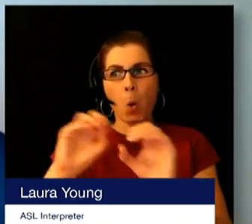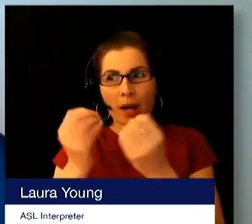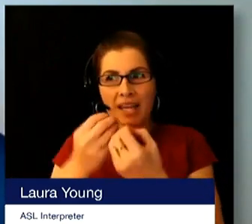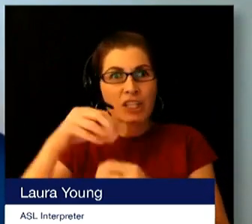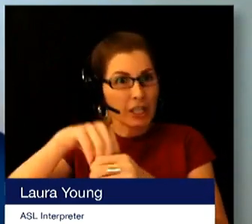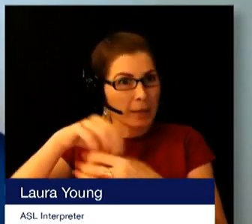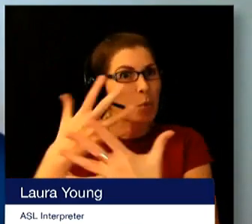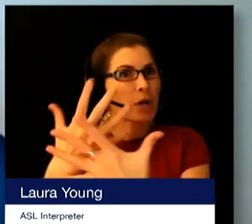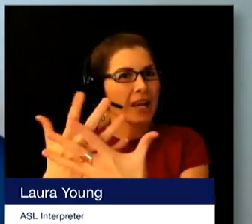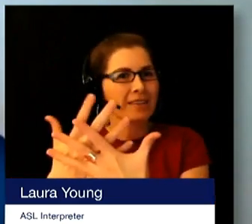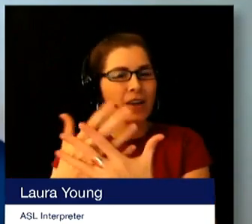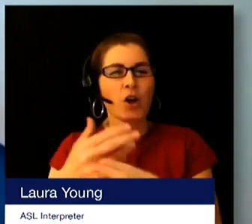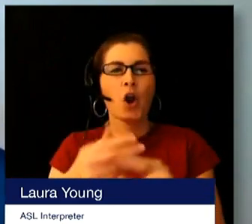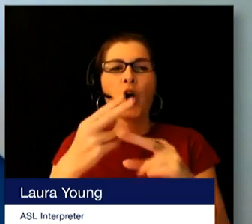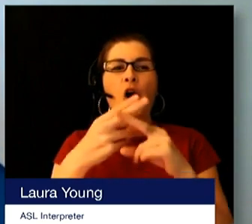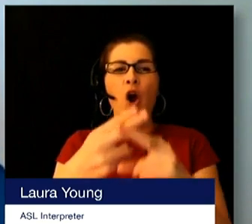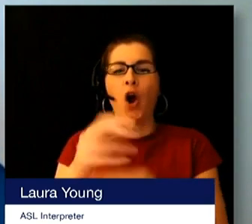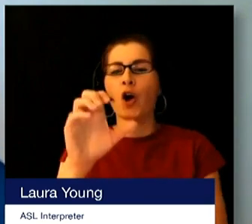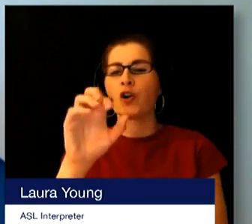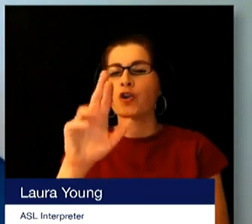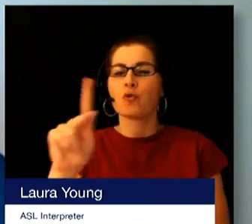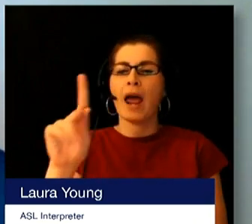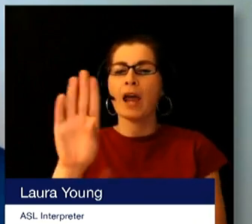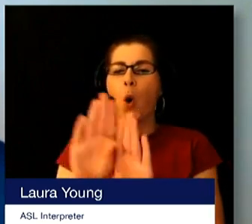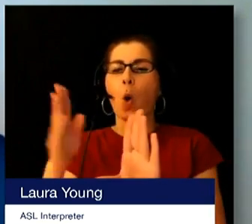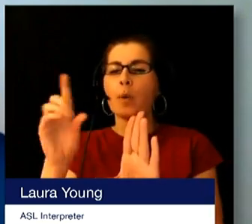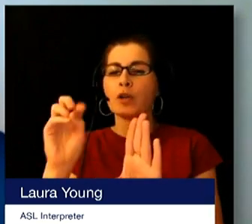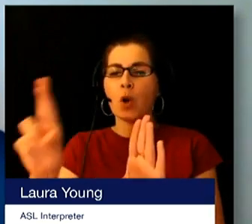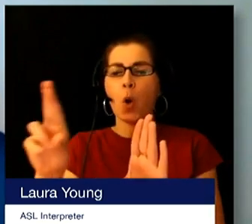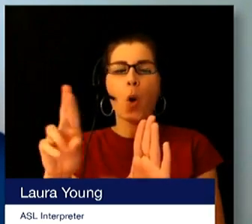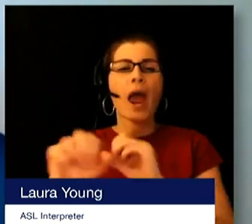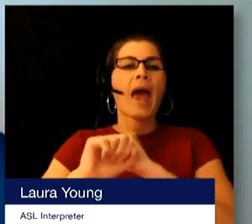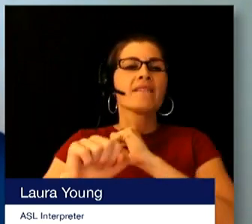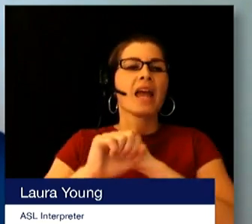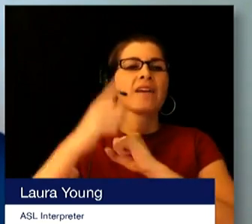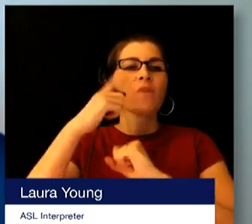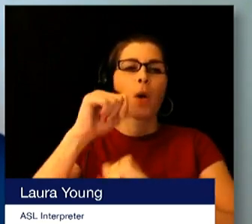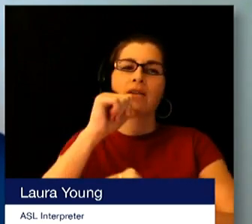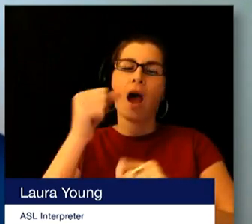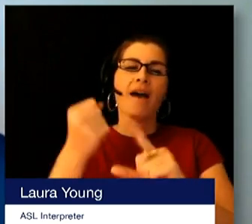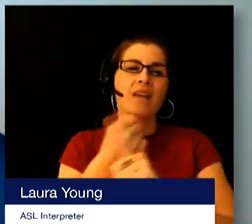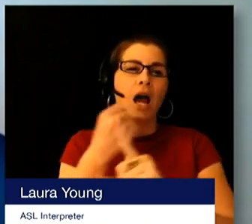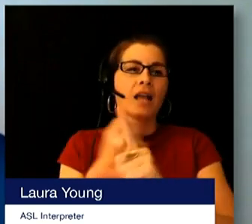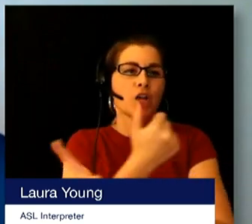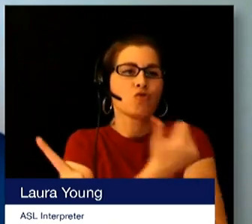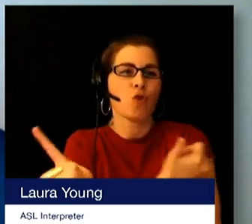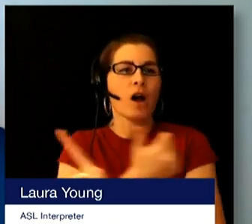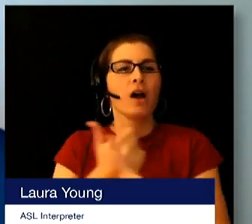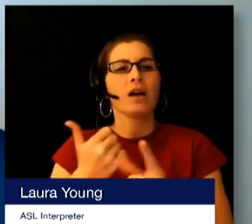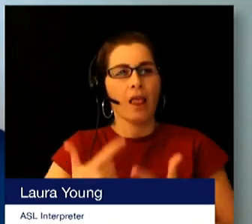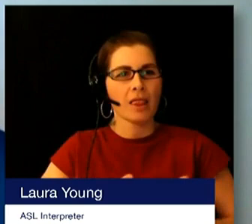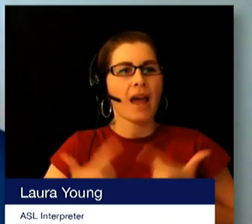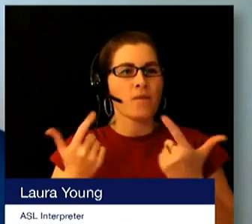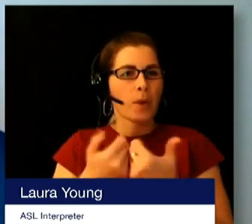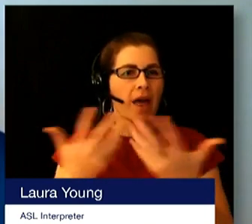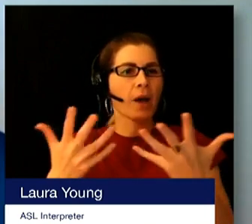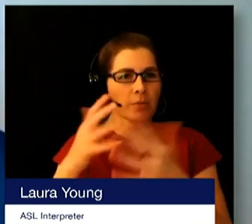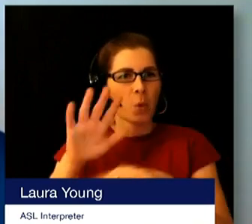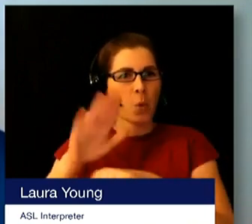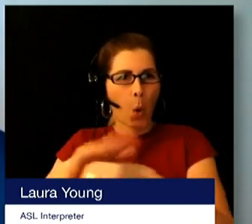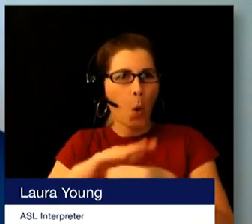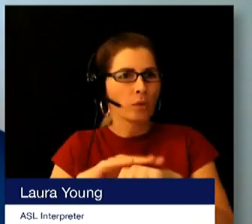prison called Crack Open the Door, advocating for nonviolent crack cocaine offenders serving life without parole. I started